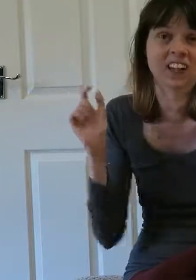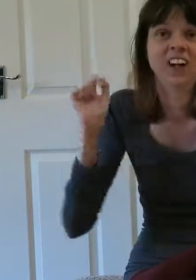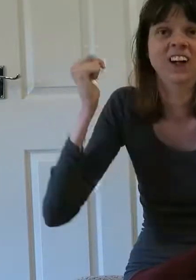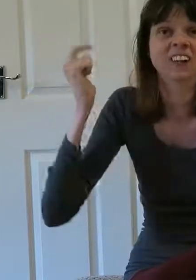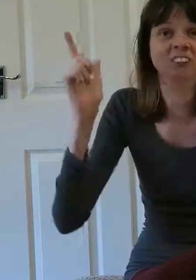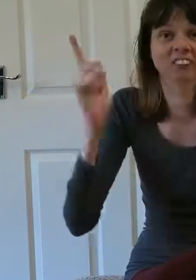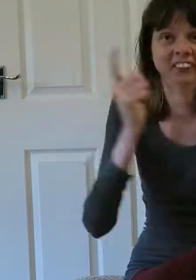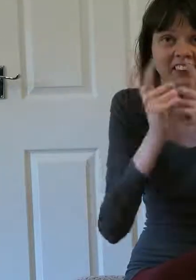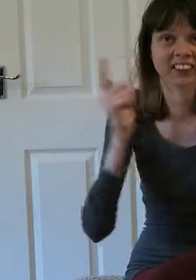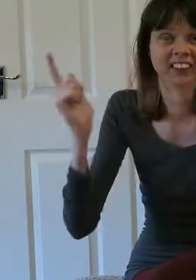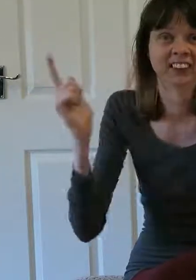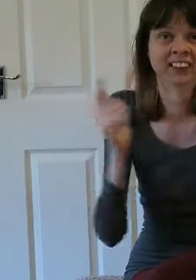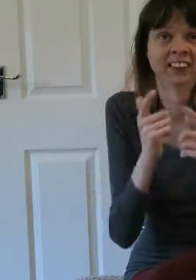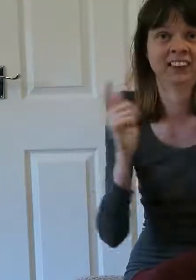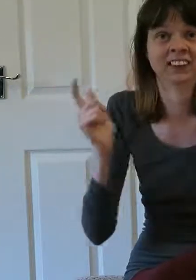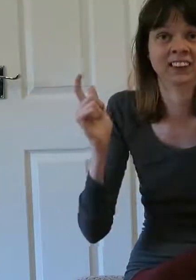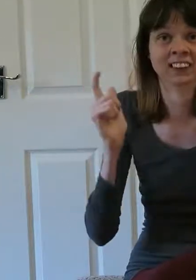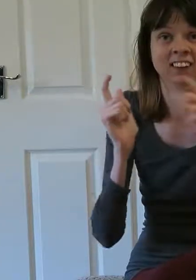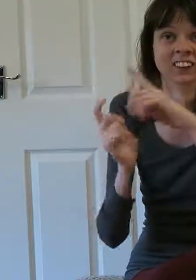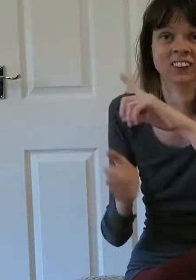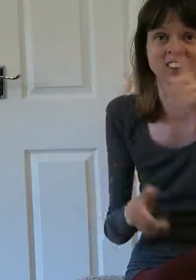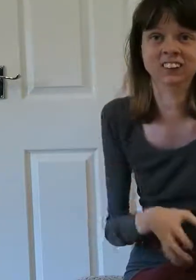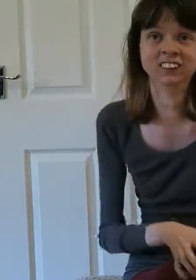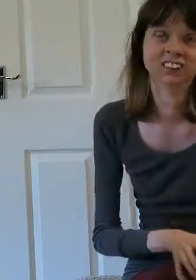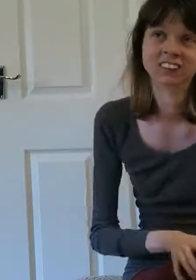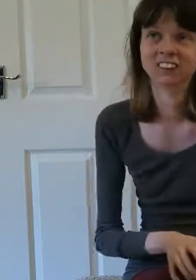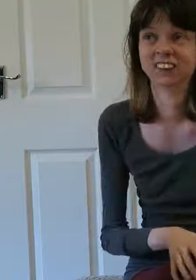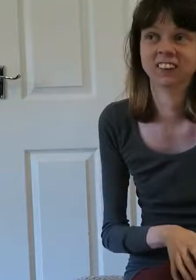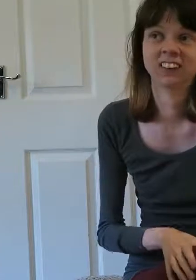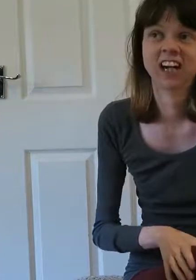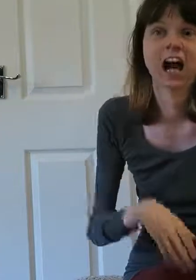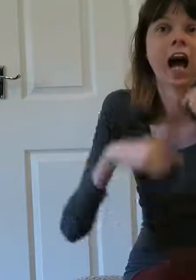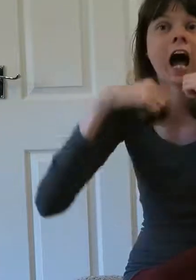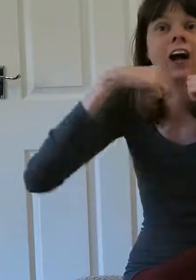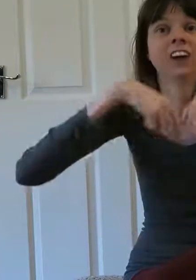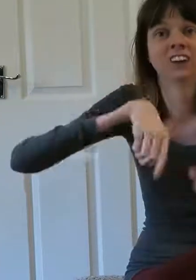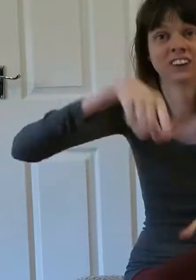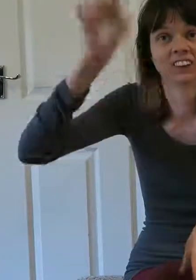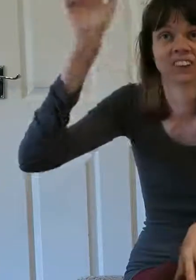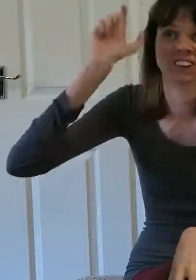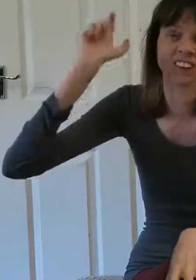No. No. Meeting. No. Not